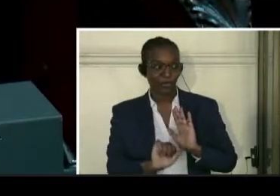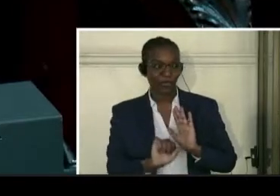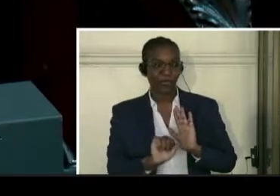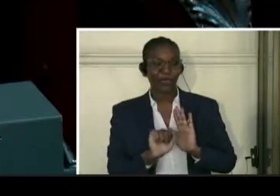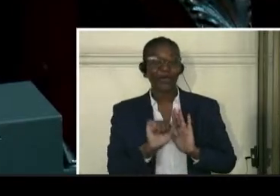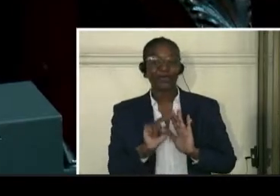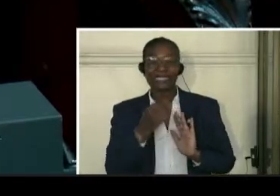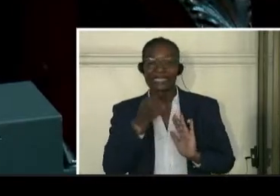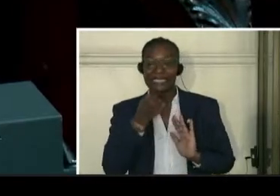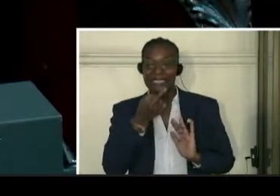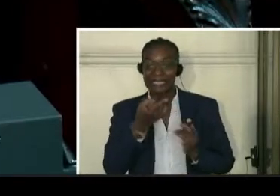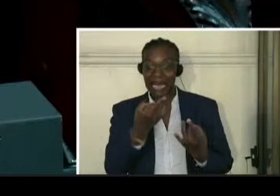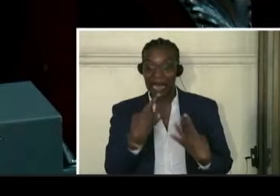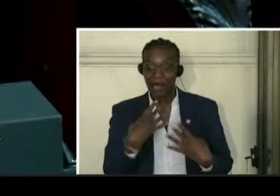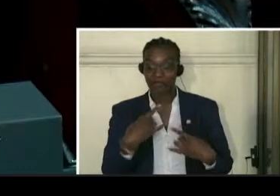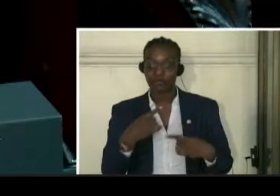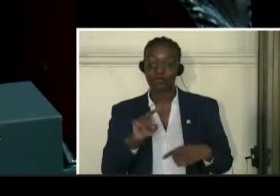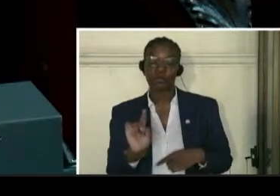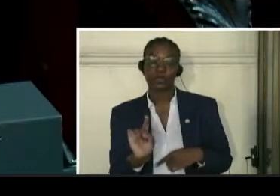which actually tells you.